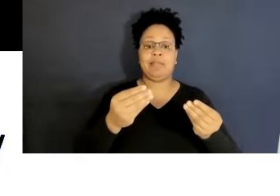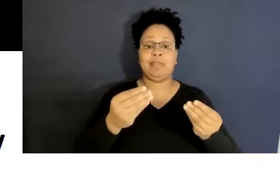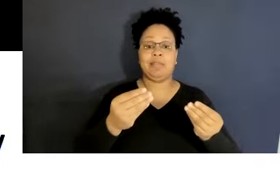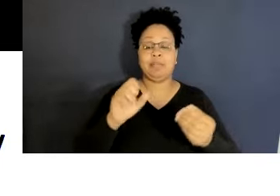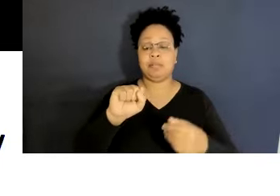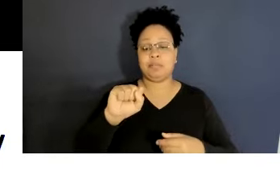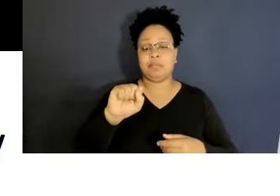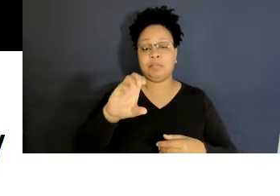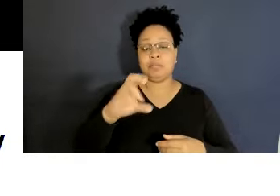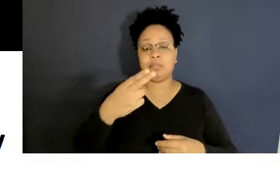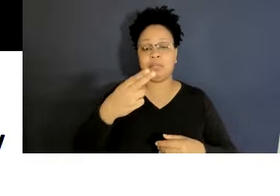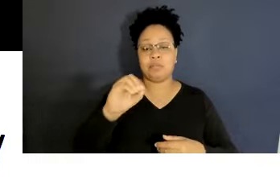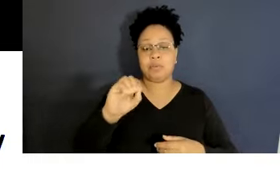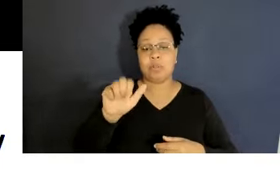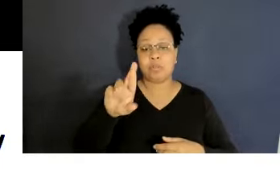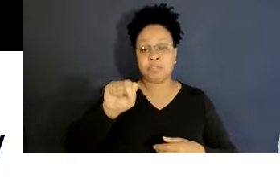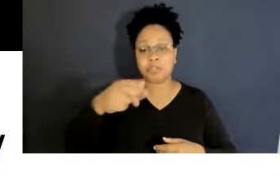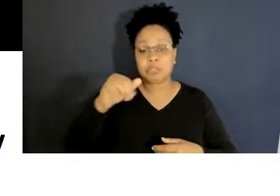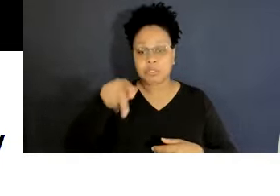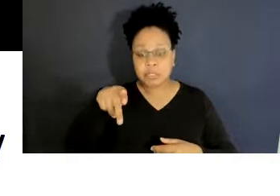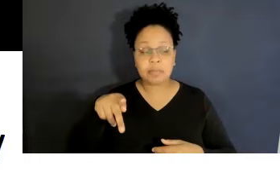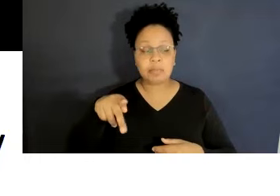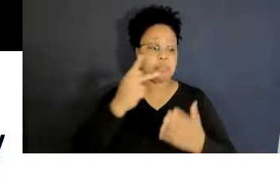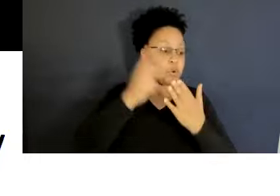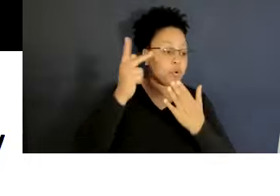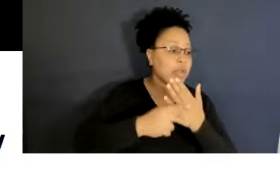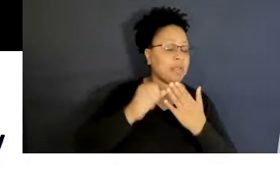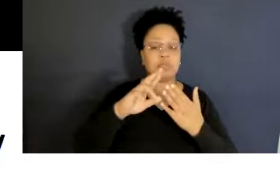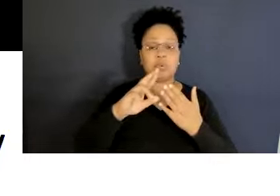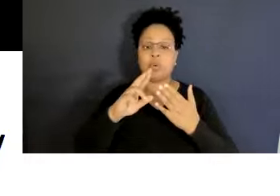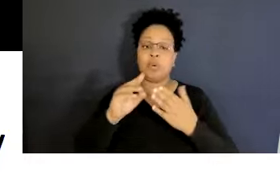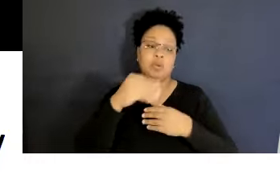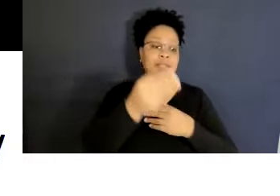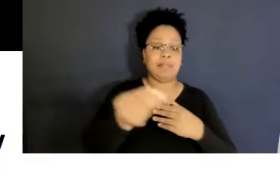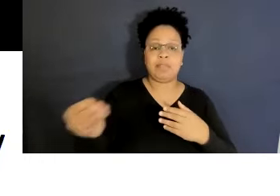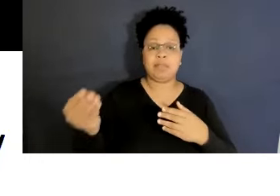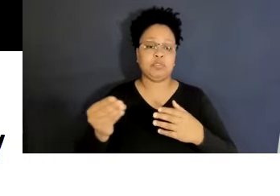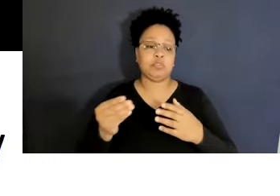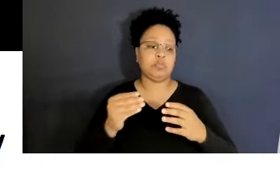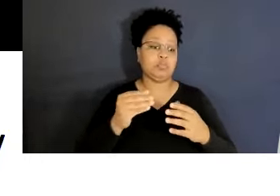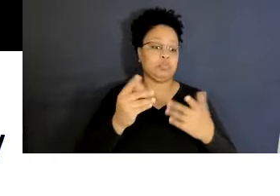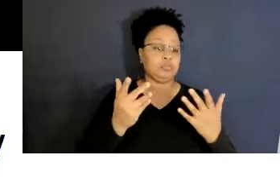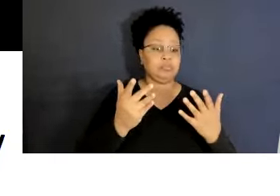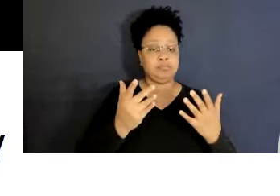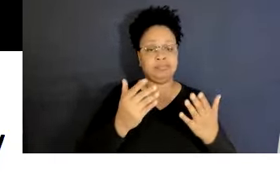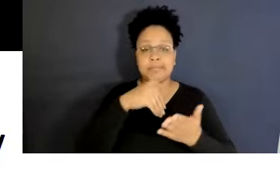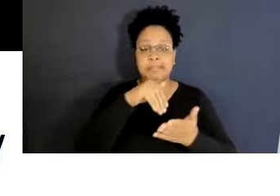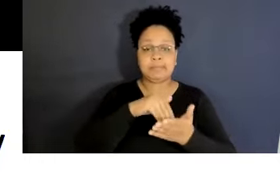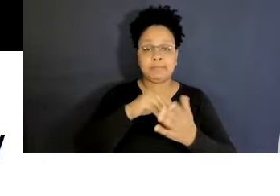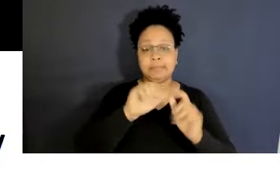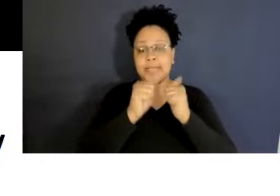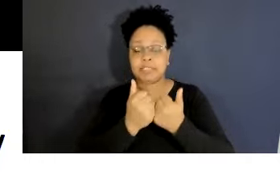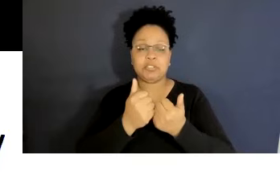programs or scholarships to organizations to develop or strengthen self-advocacy groups.